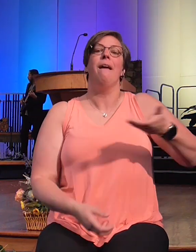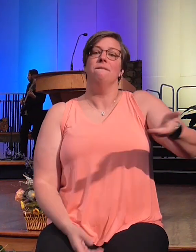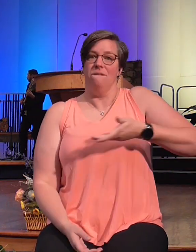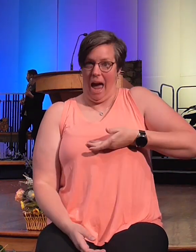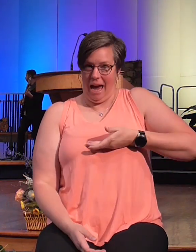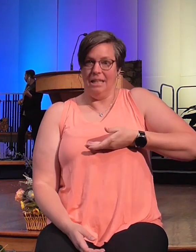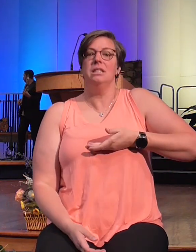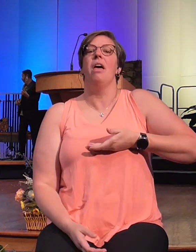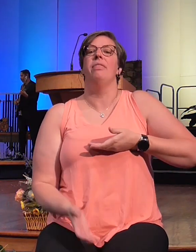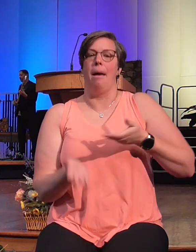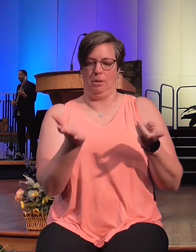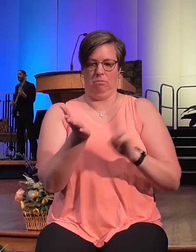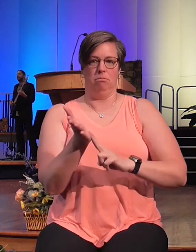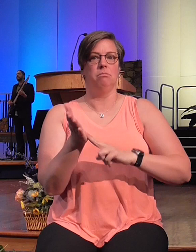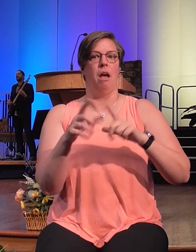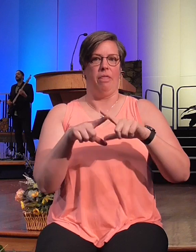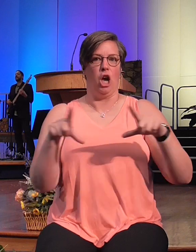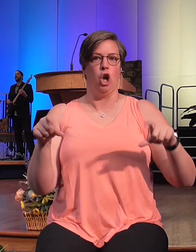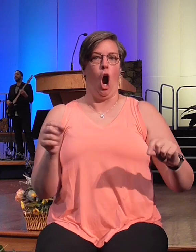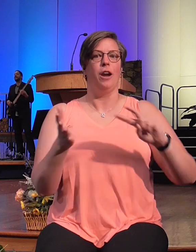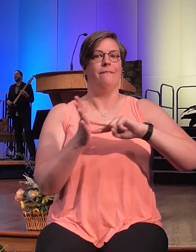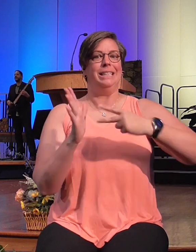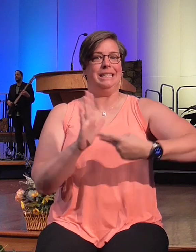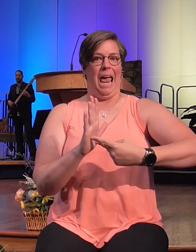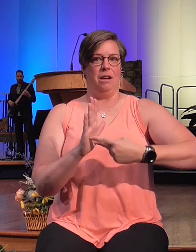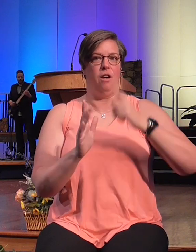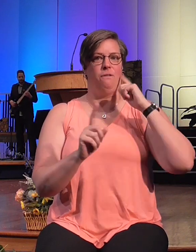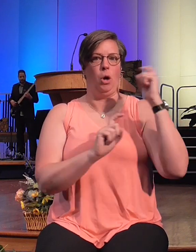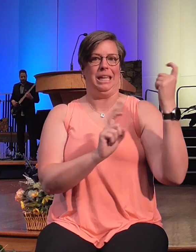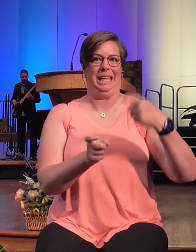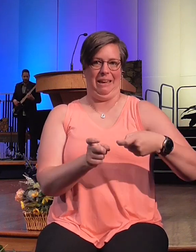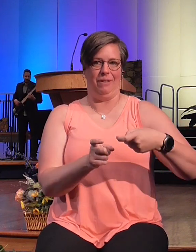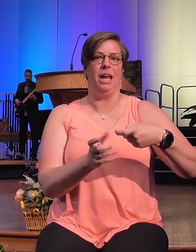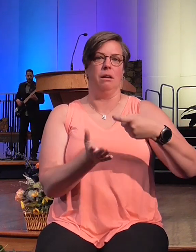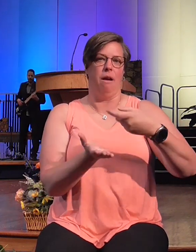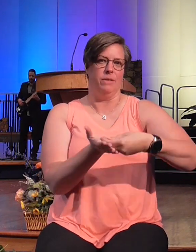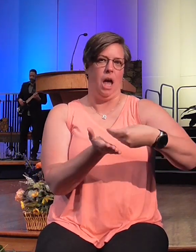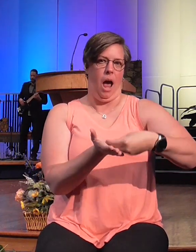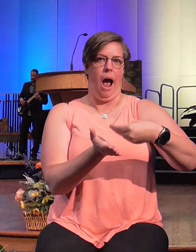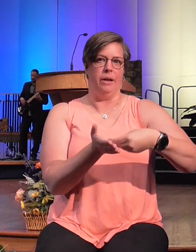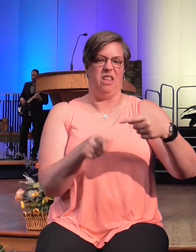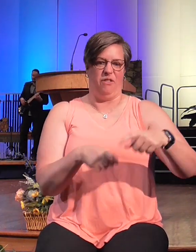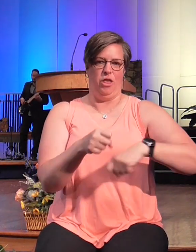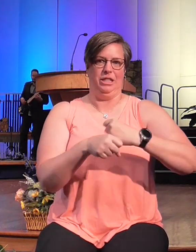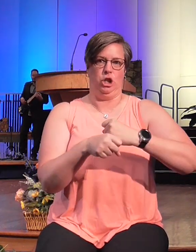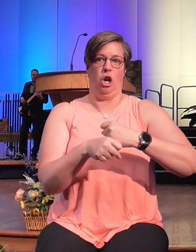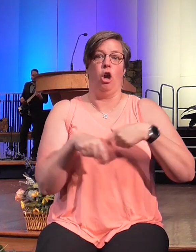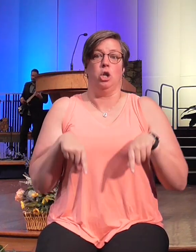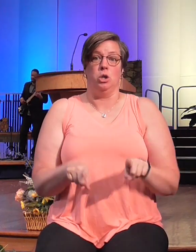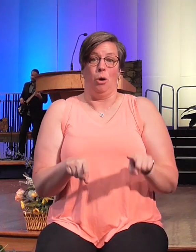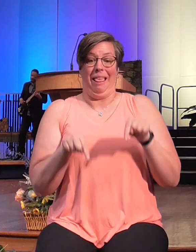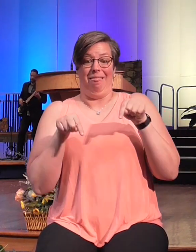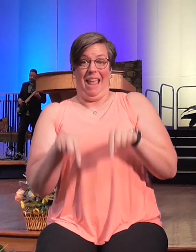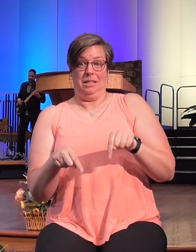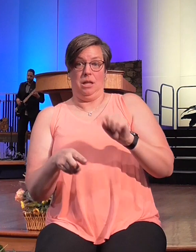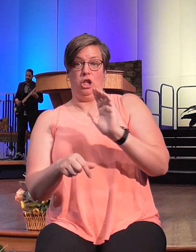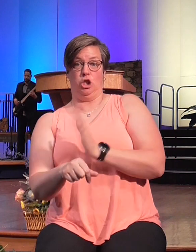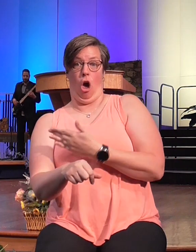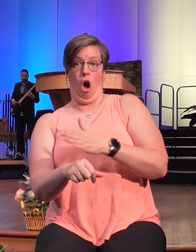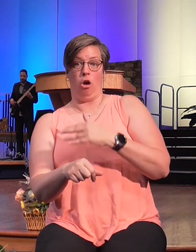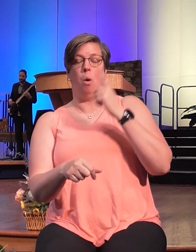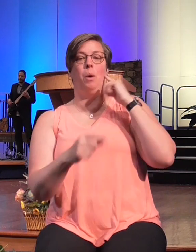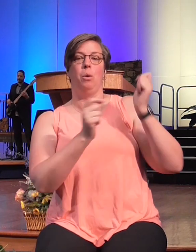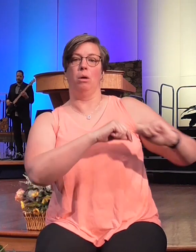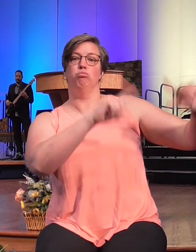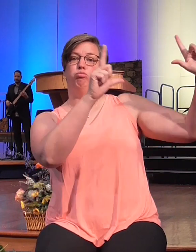to sign a card of intent for their giving for the coming fiscal year. So during this song, we are going to roll some credits